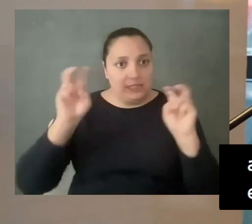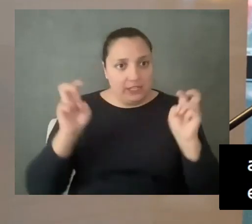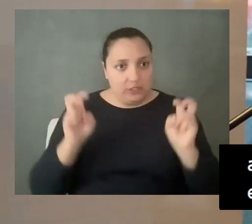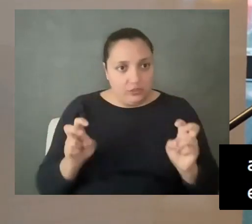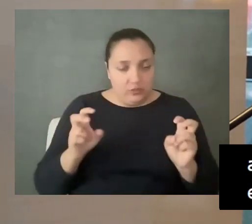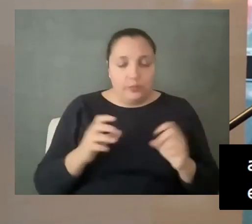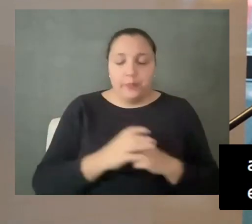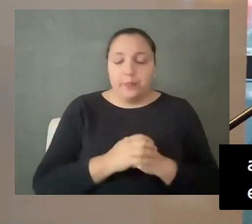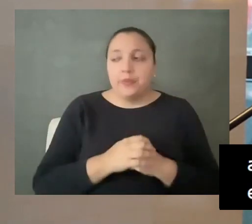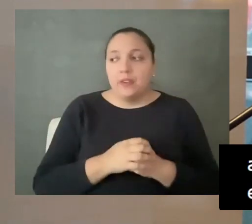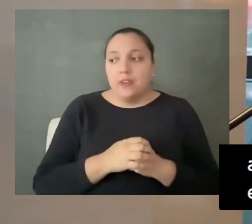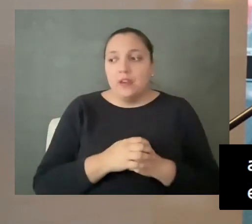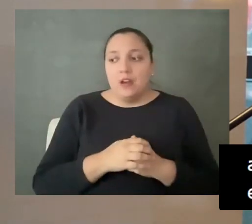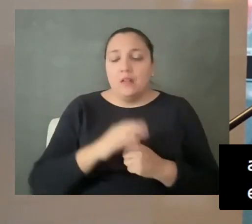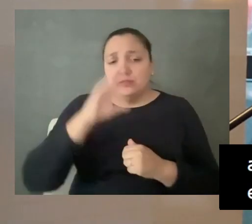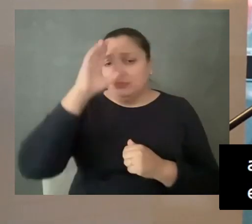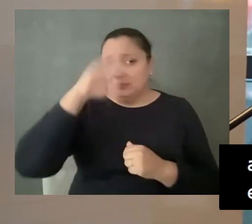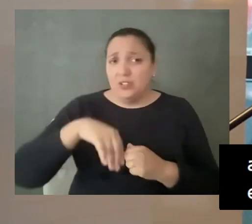that we're talking about